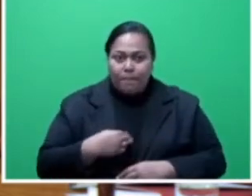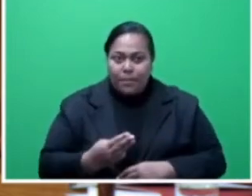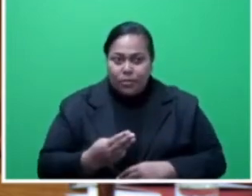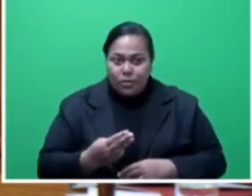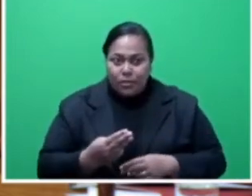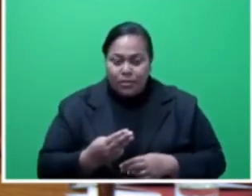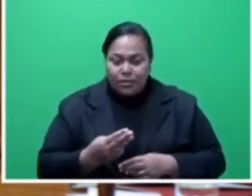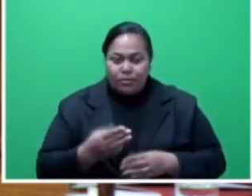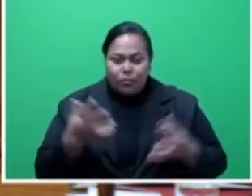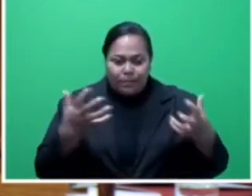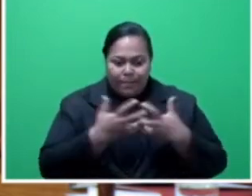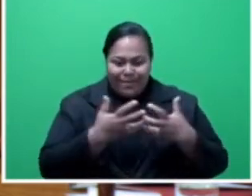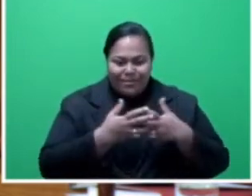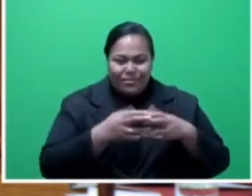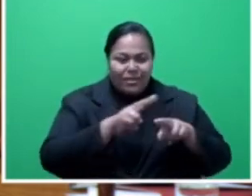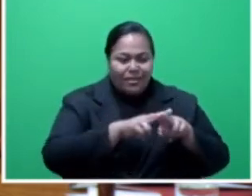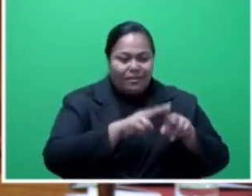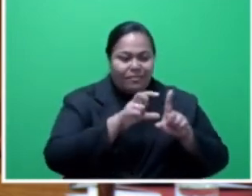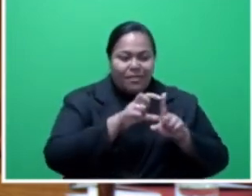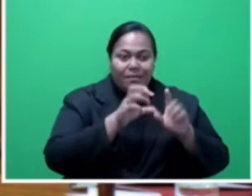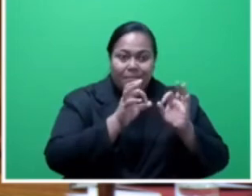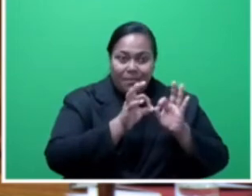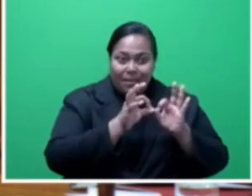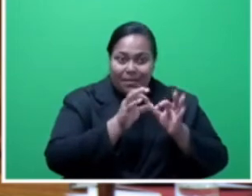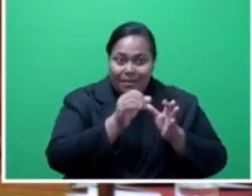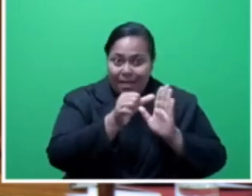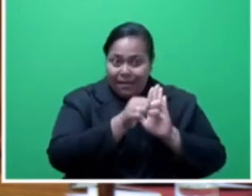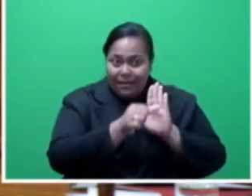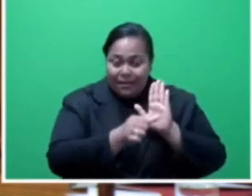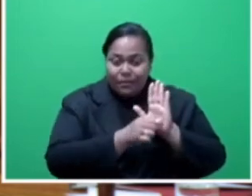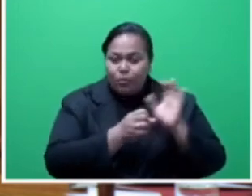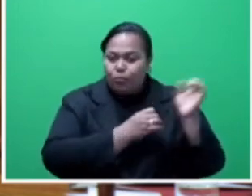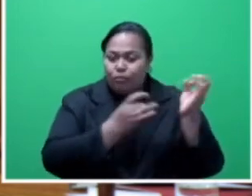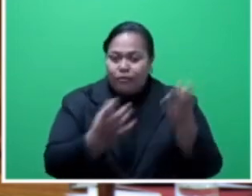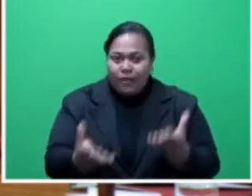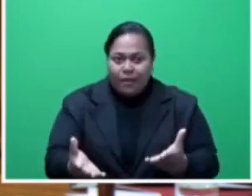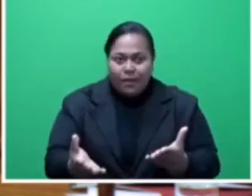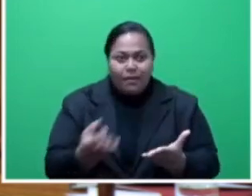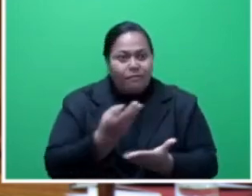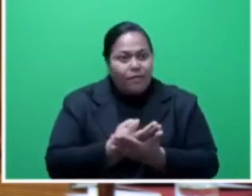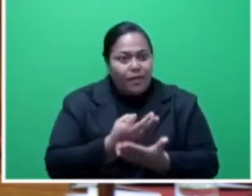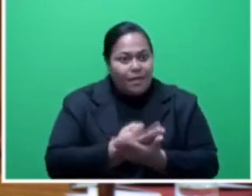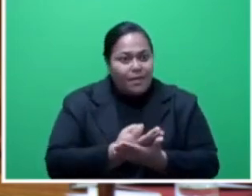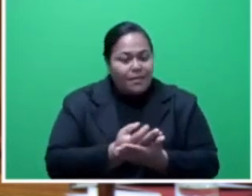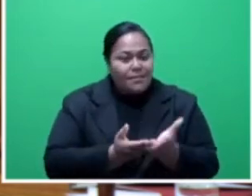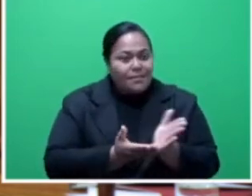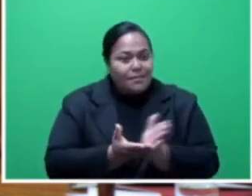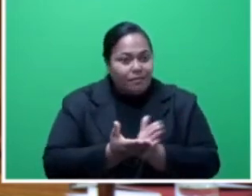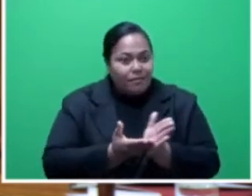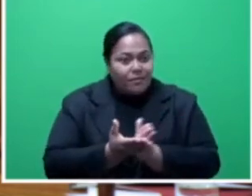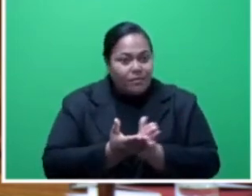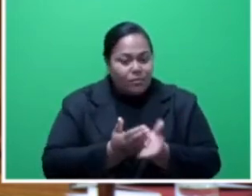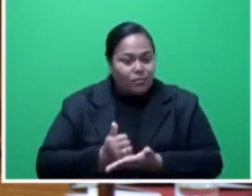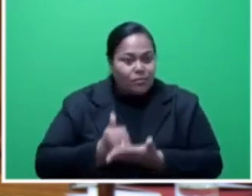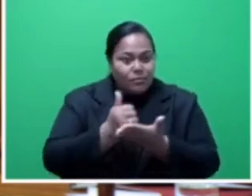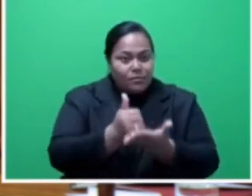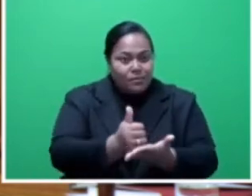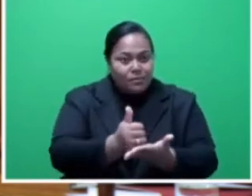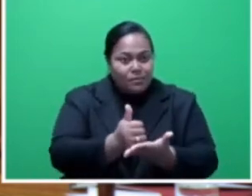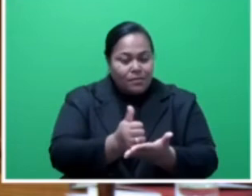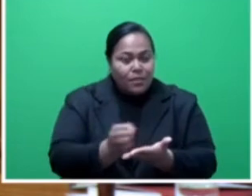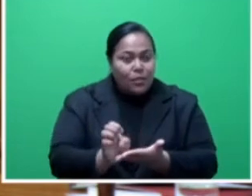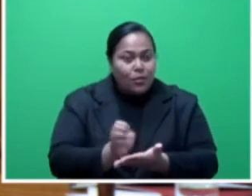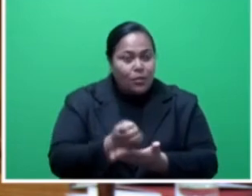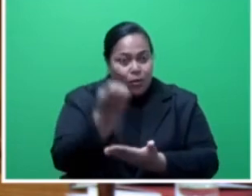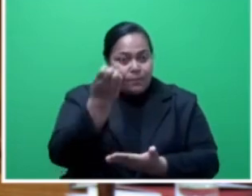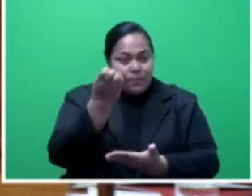Act to provide financial and advisory service to assist in the economic development of Fiji,